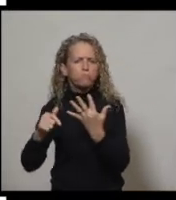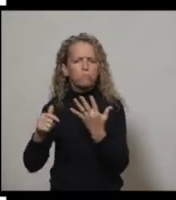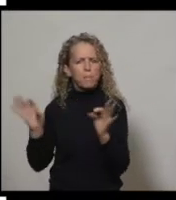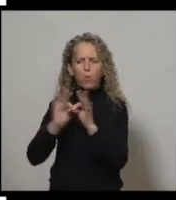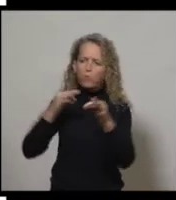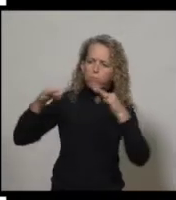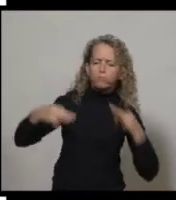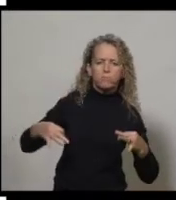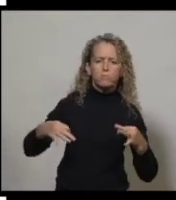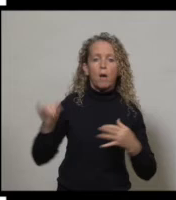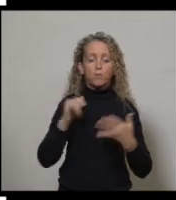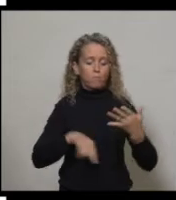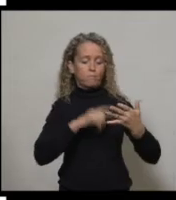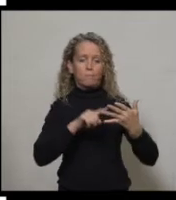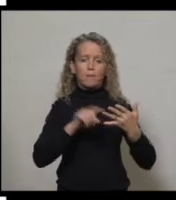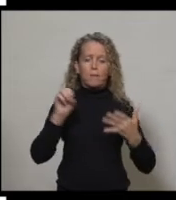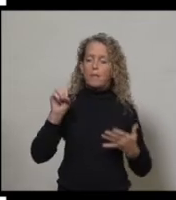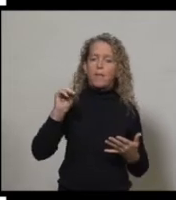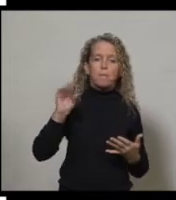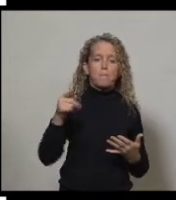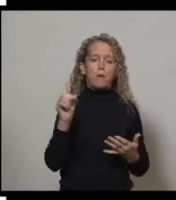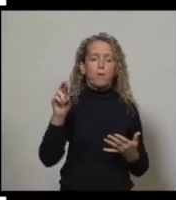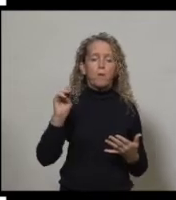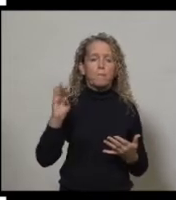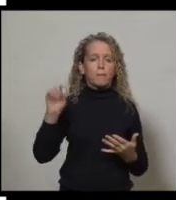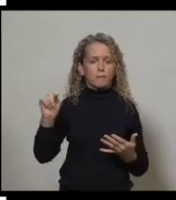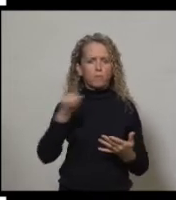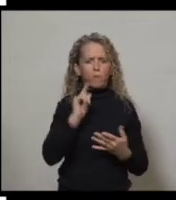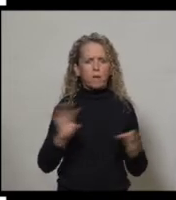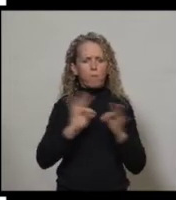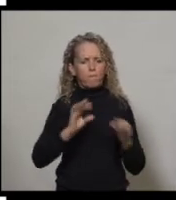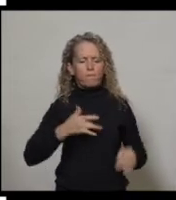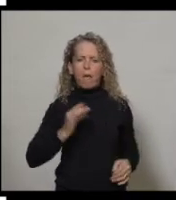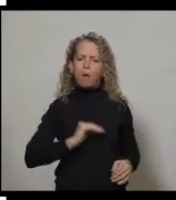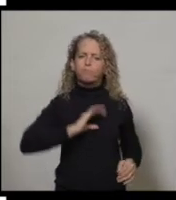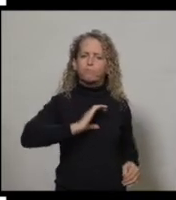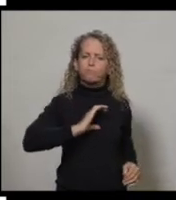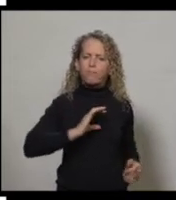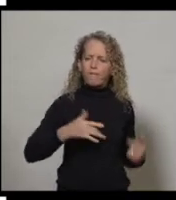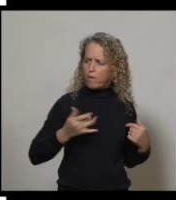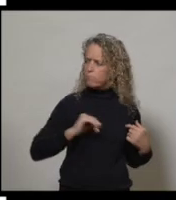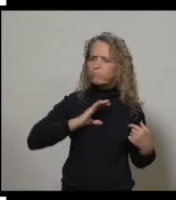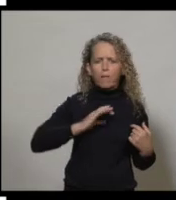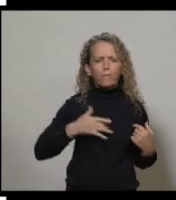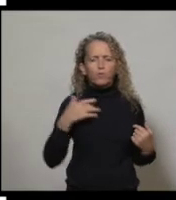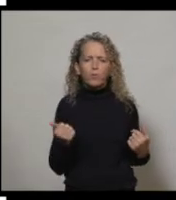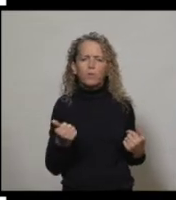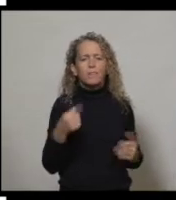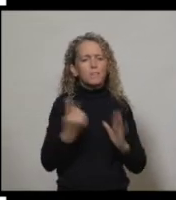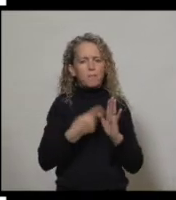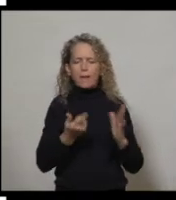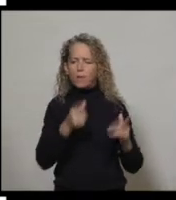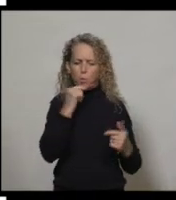one. So we know children and youth that have experienced trauma may not feel that they have a great self-identity, but they do have great skills, and we need to